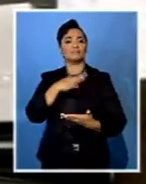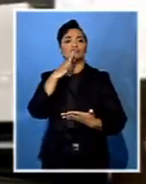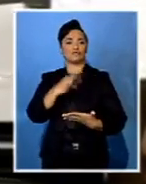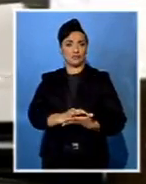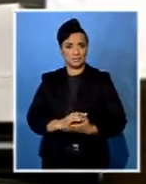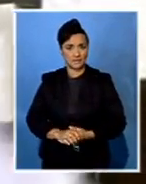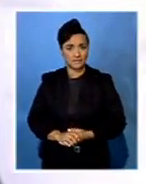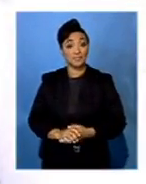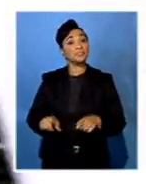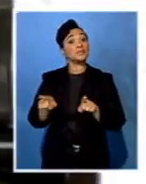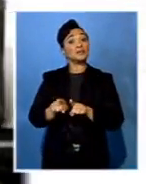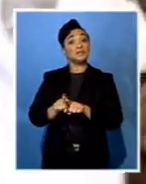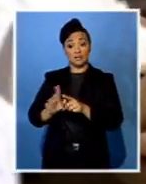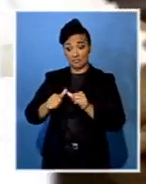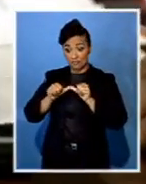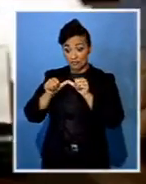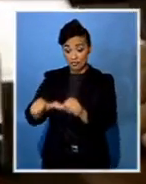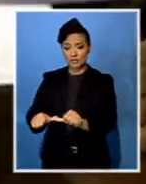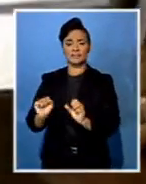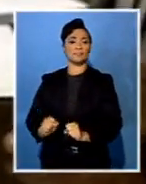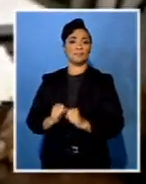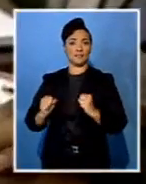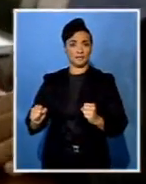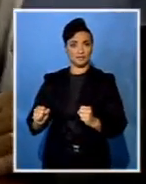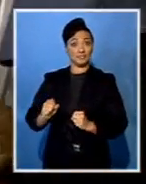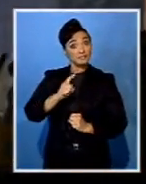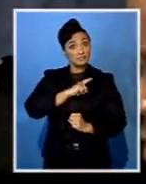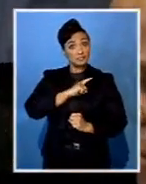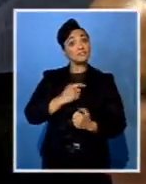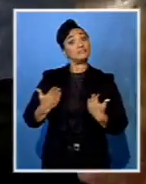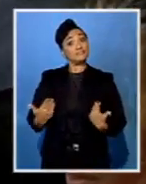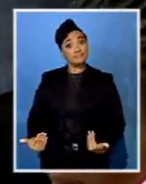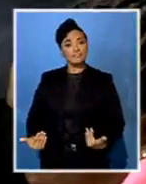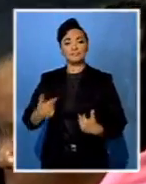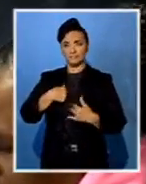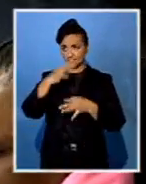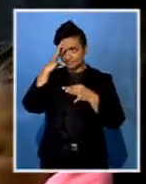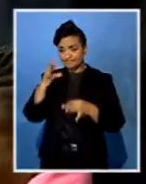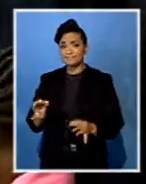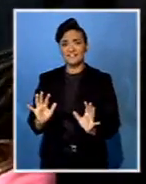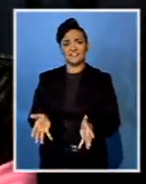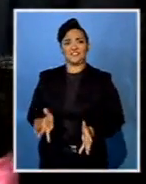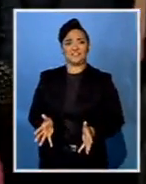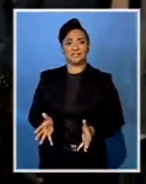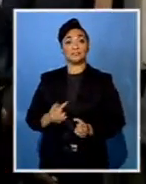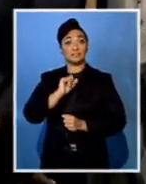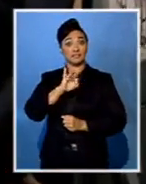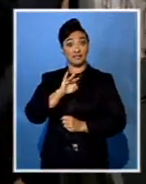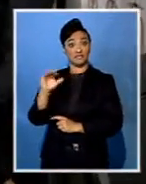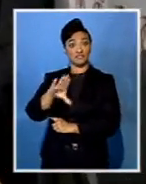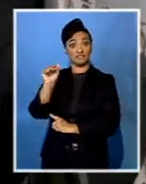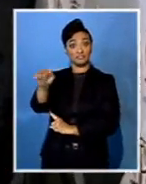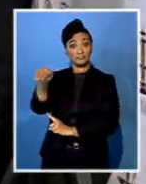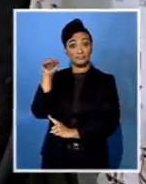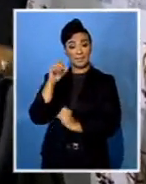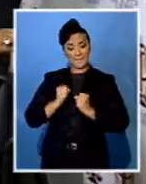same prejudice is not going forward. Therefore, coming to this conclusion was that if the Reserve Bank